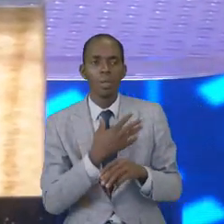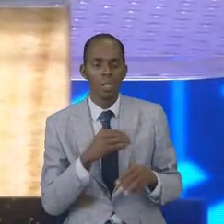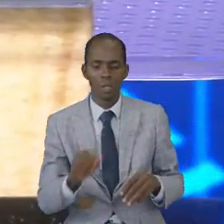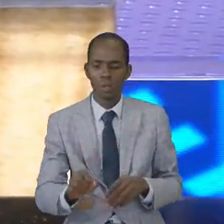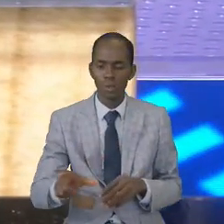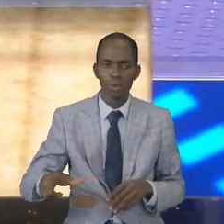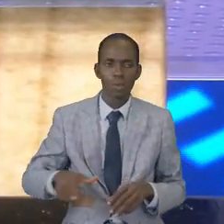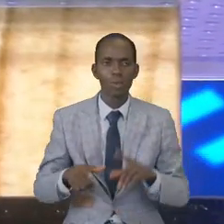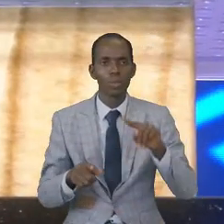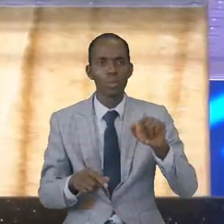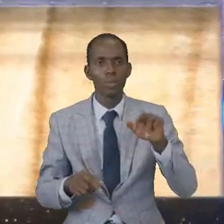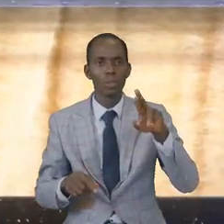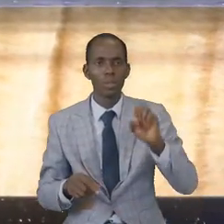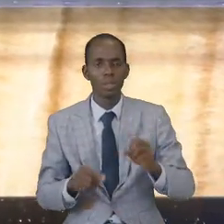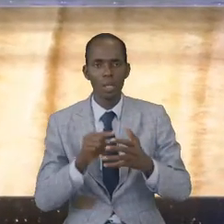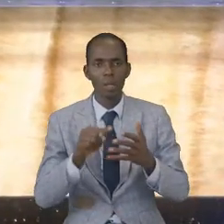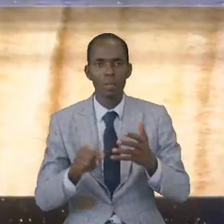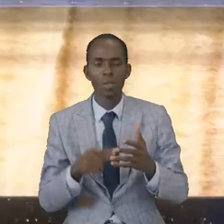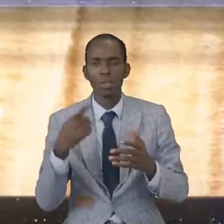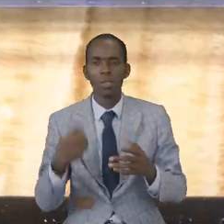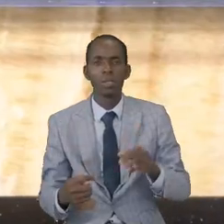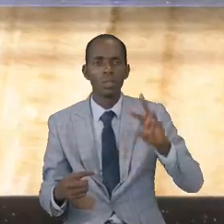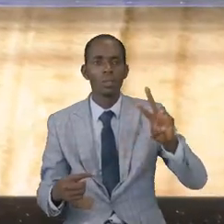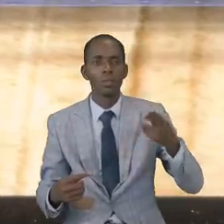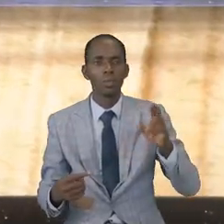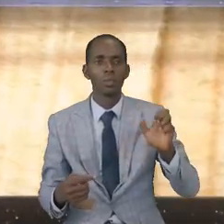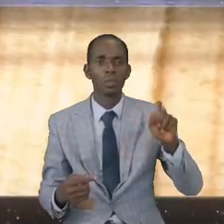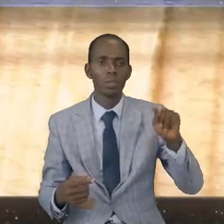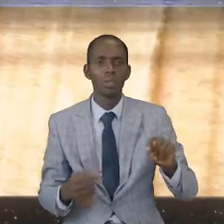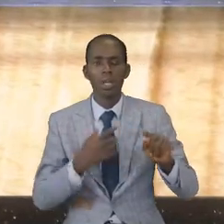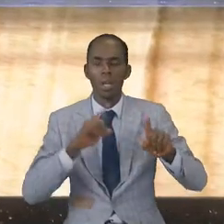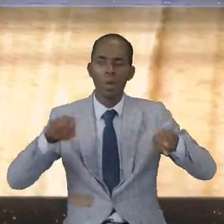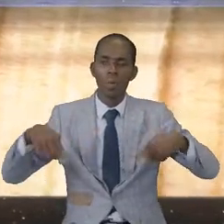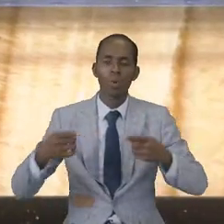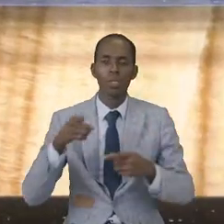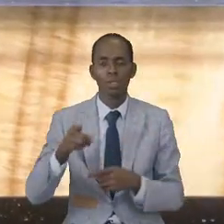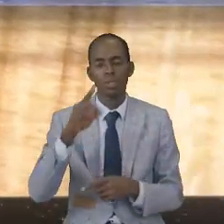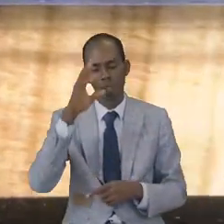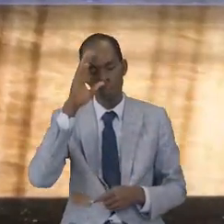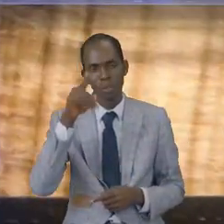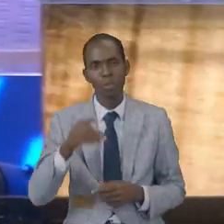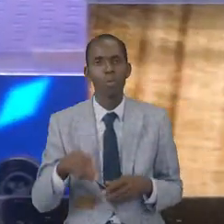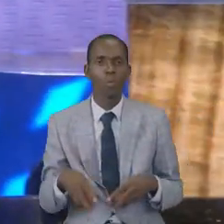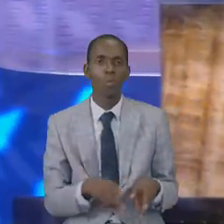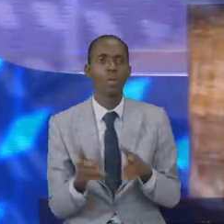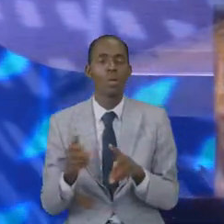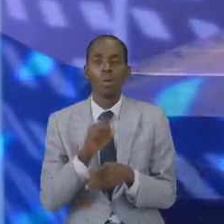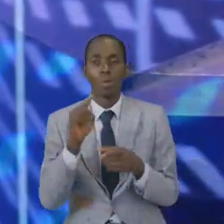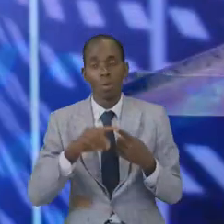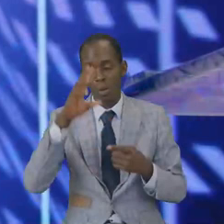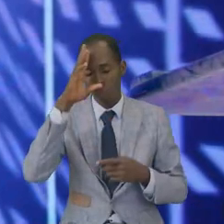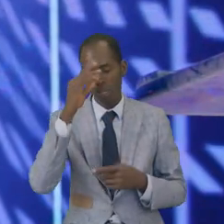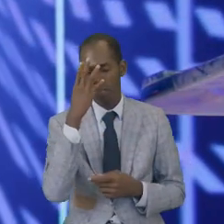tares among the wheat and went his way. While men